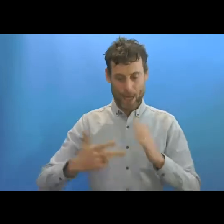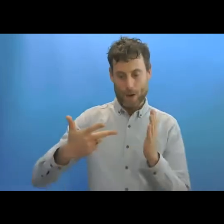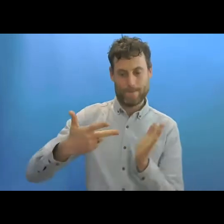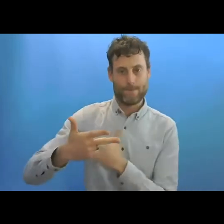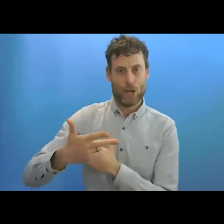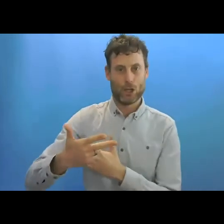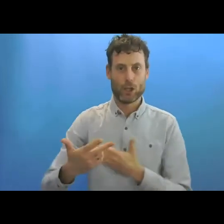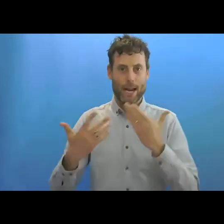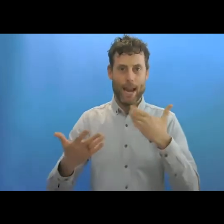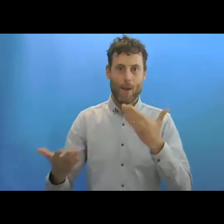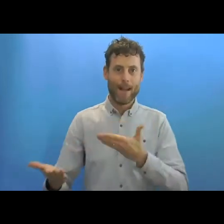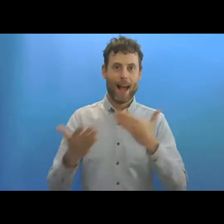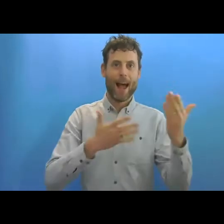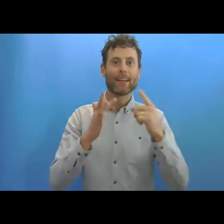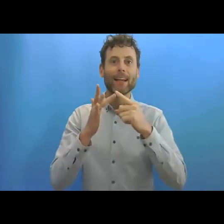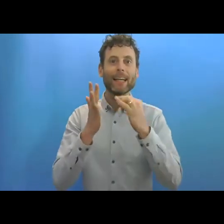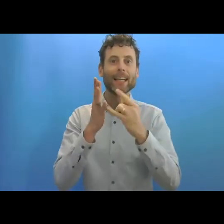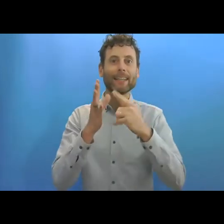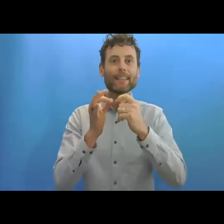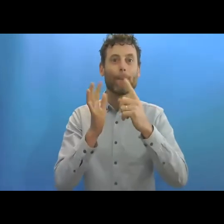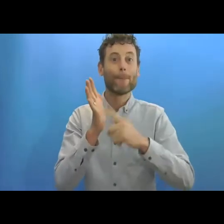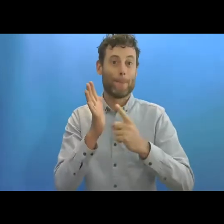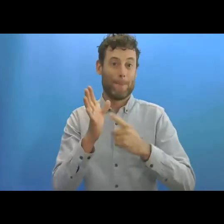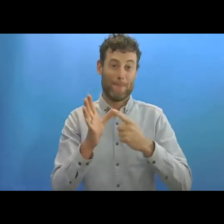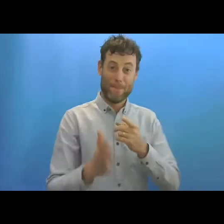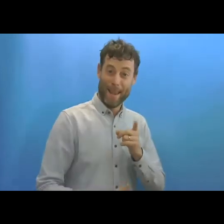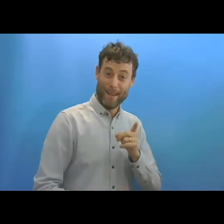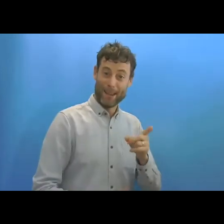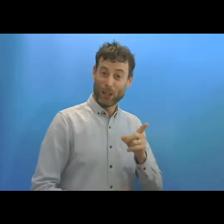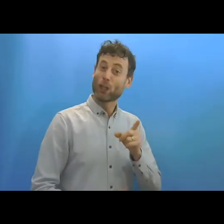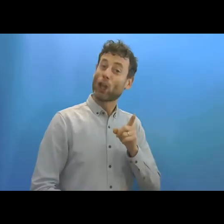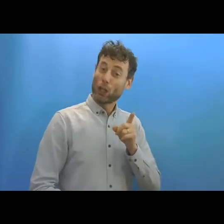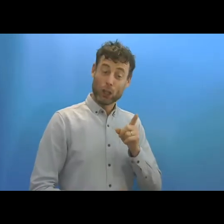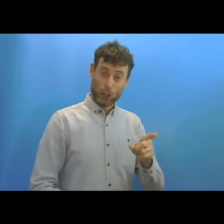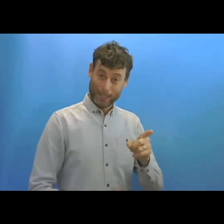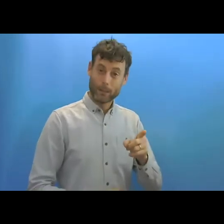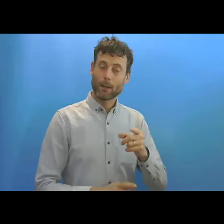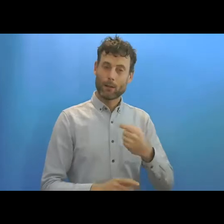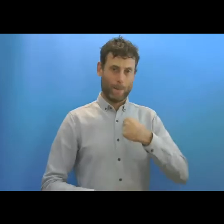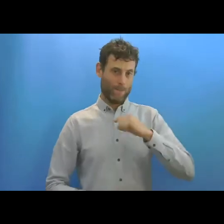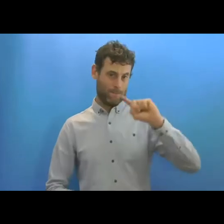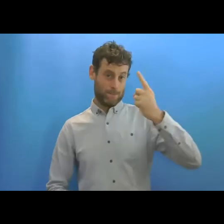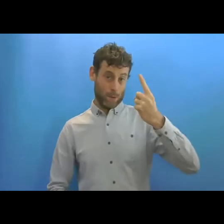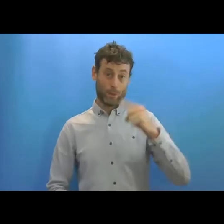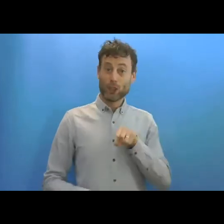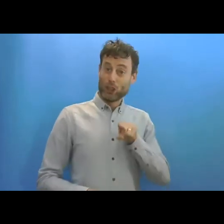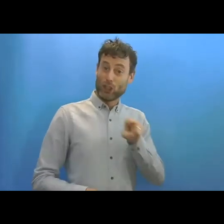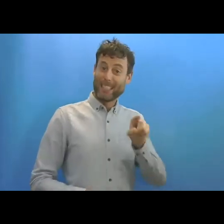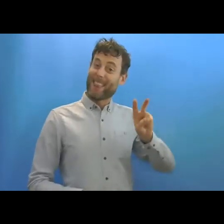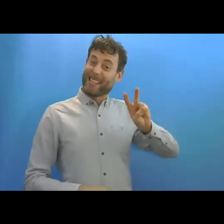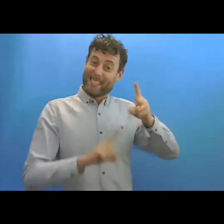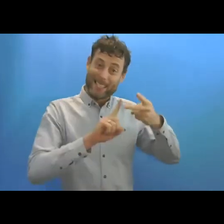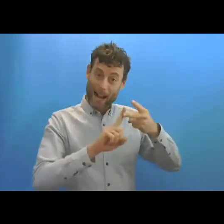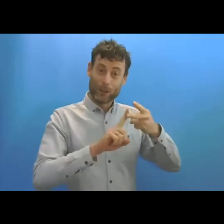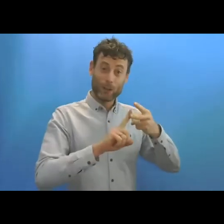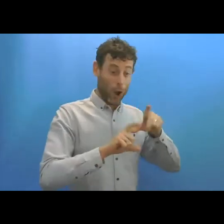our screen. And after me, she's the longest serving team member on Unlimited. And